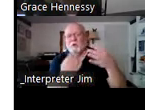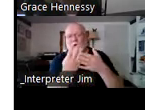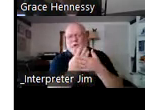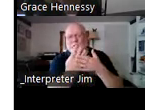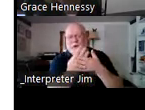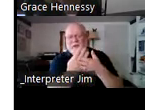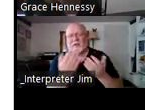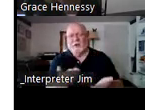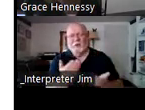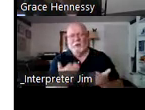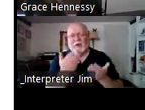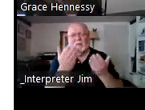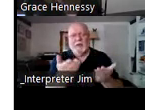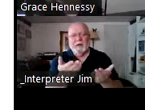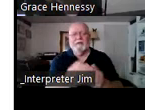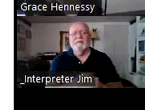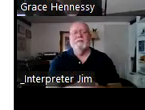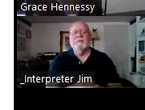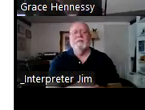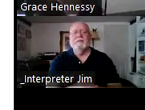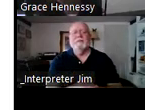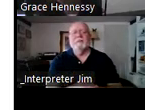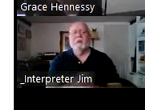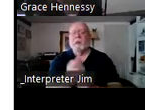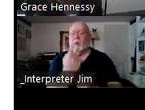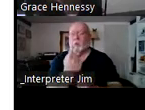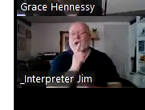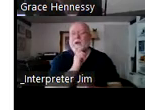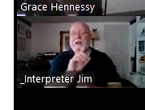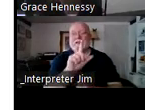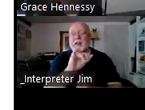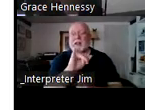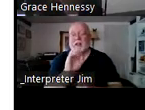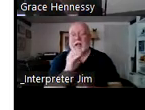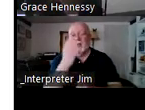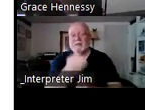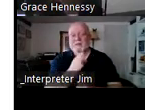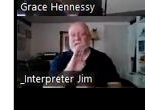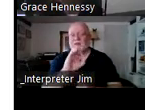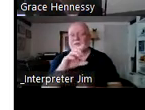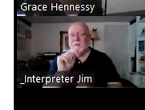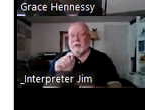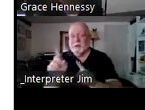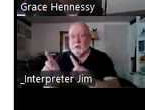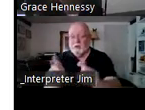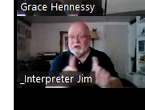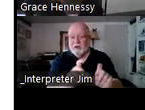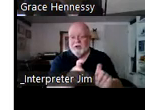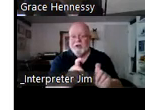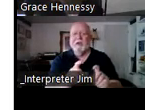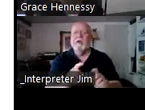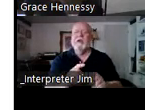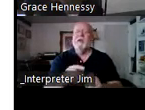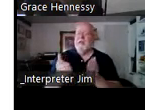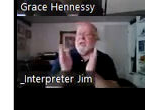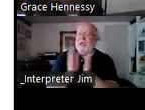Prevention and Problem Gambling Services at OASIS. One is the Lie Bet questionnaire, which is pretty straightforward. Ask people if they ever had to lie to people